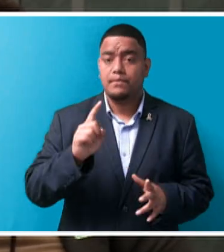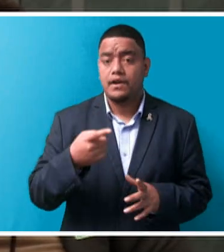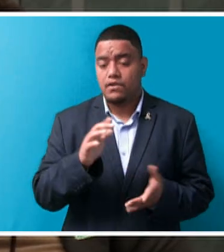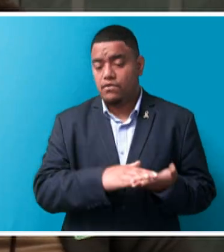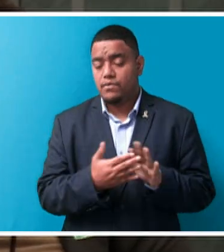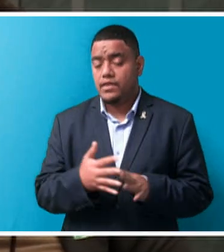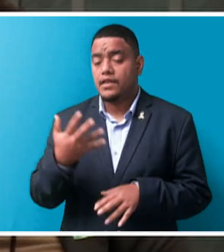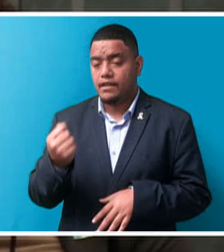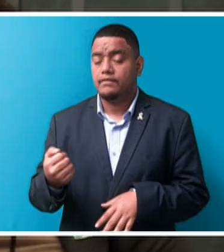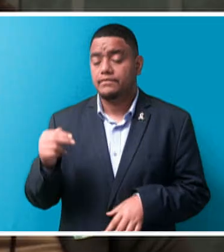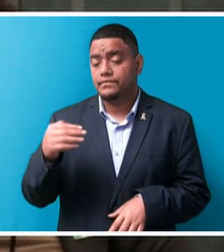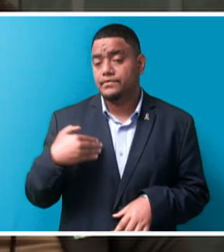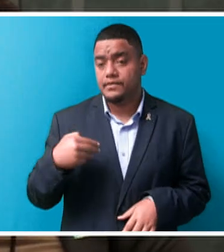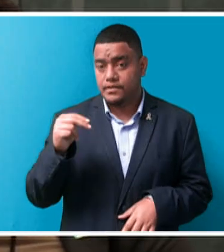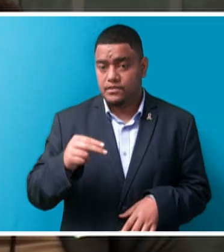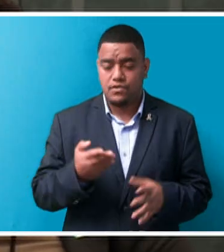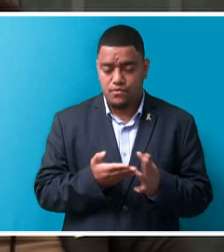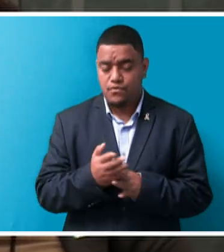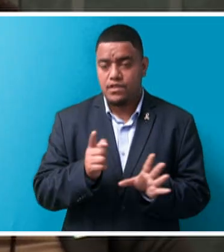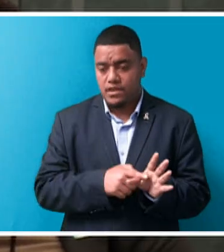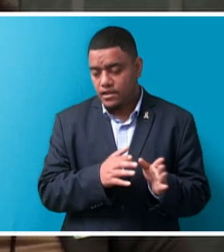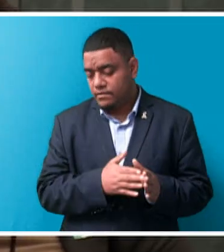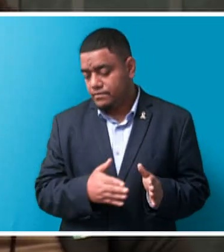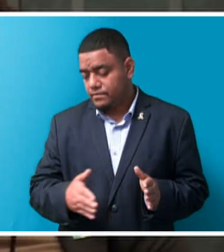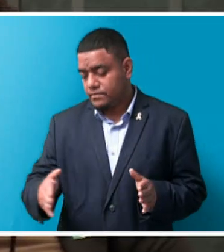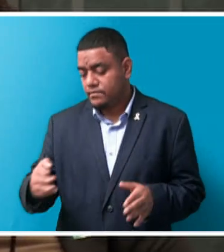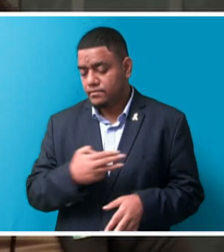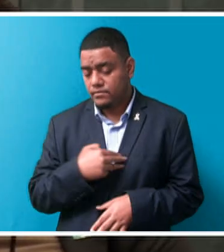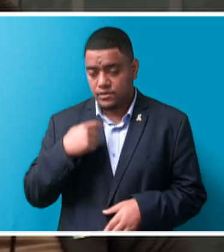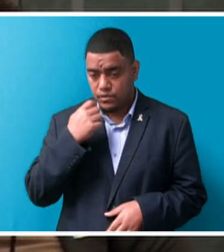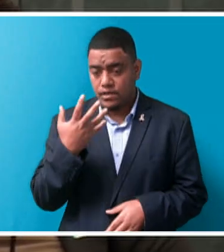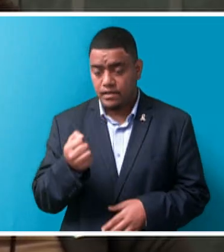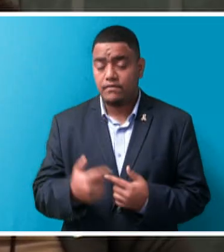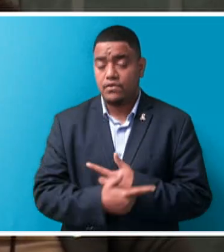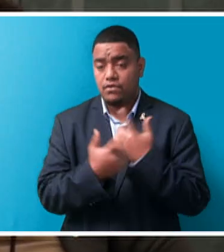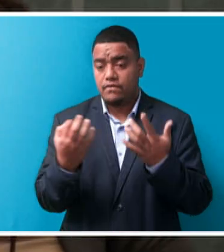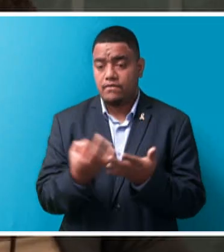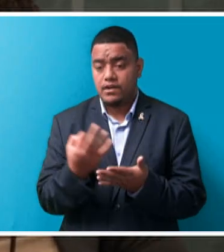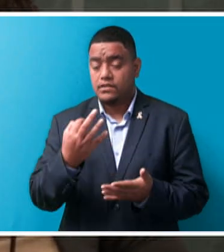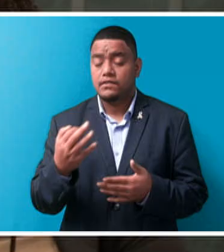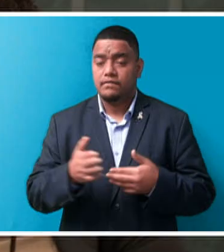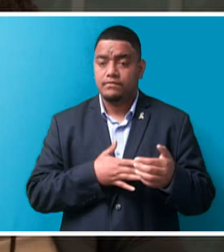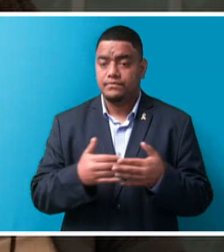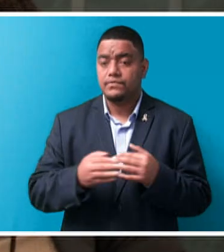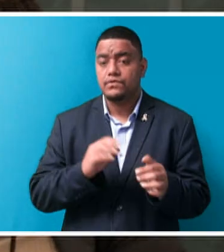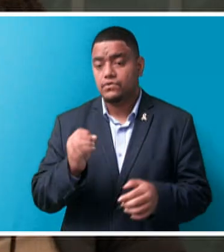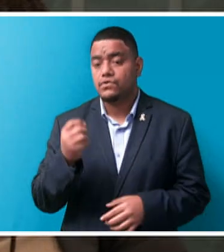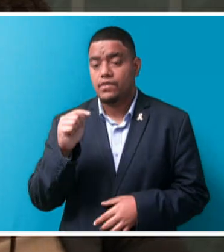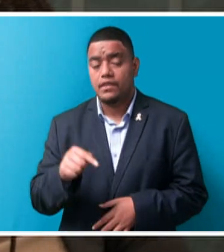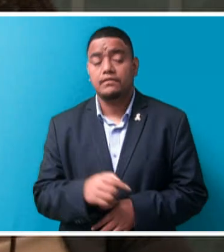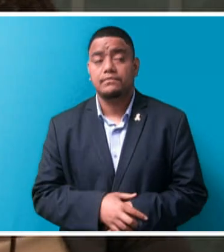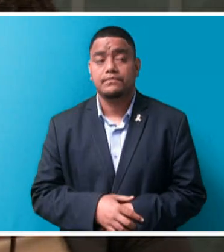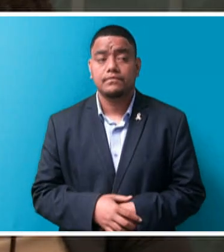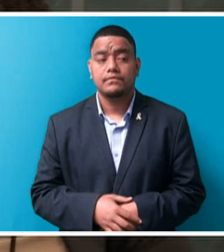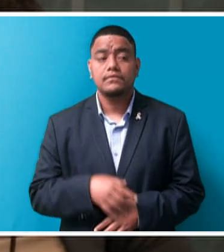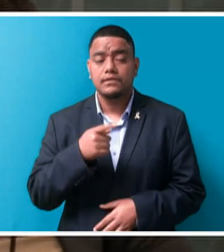health needs continue throughout the year. The ministry will therefore examine greater financial flexibility so that